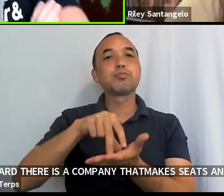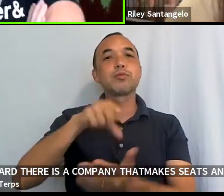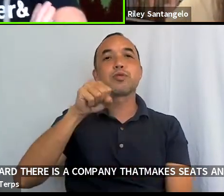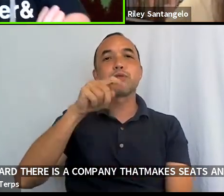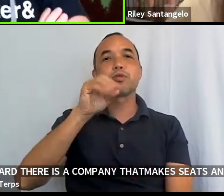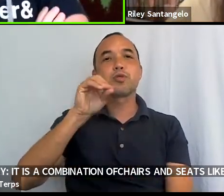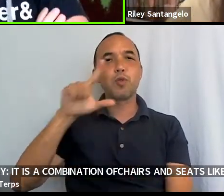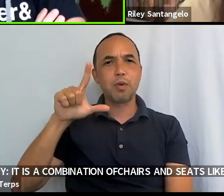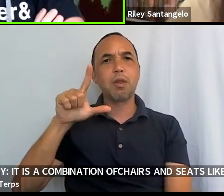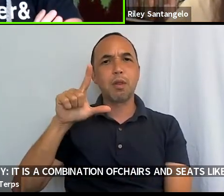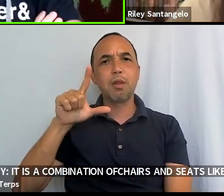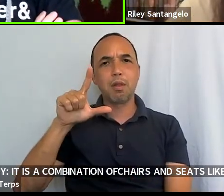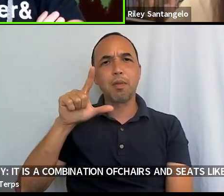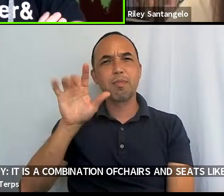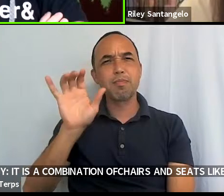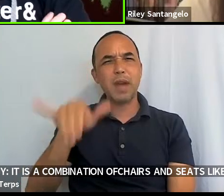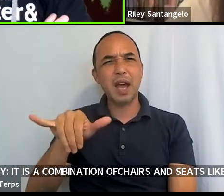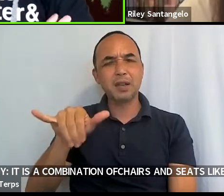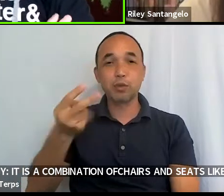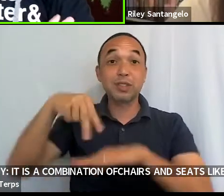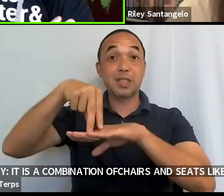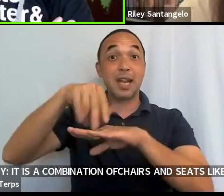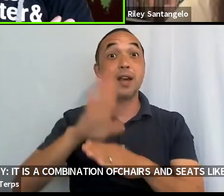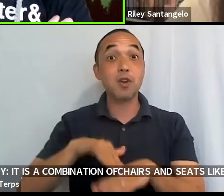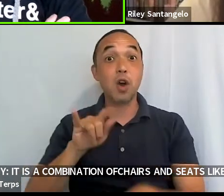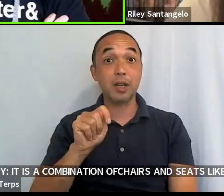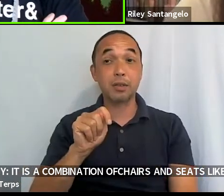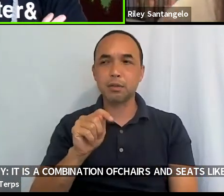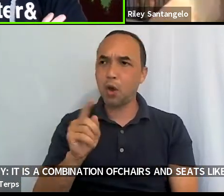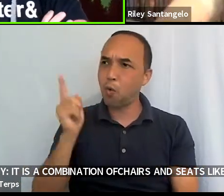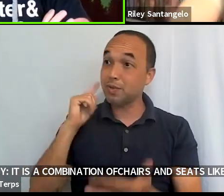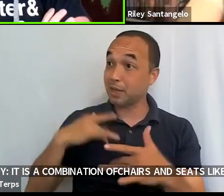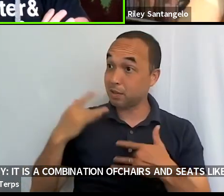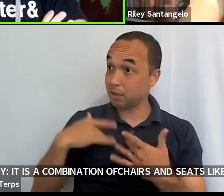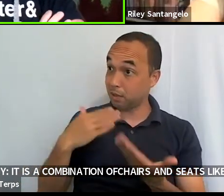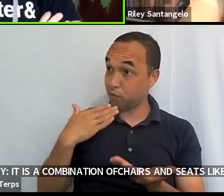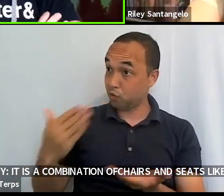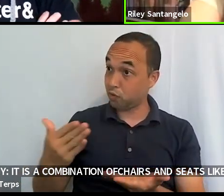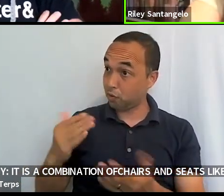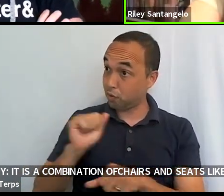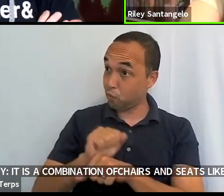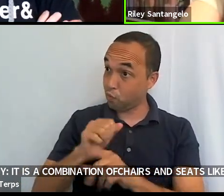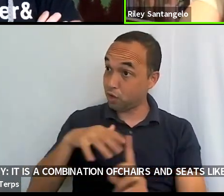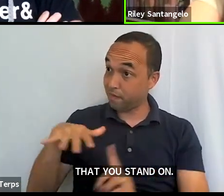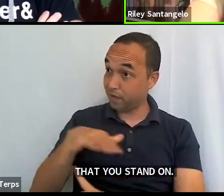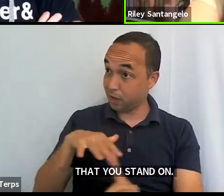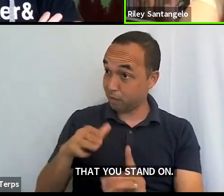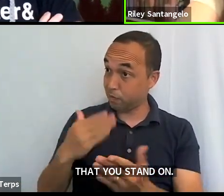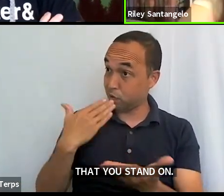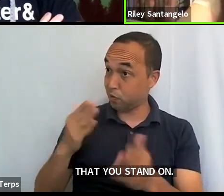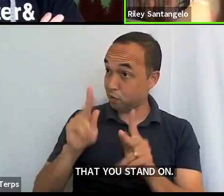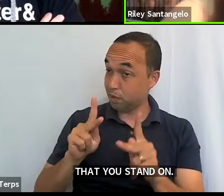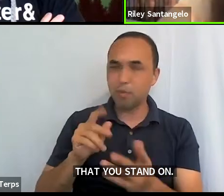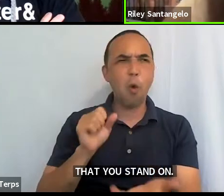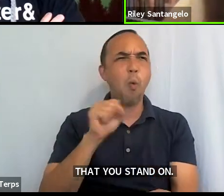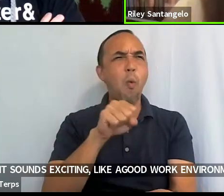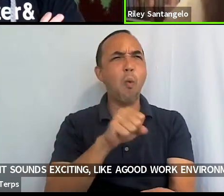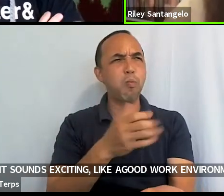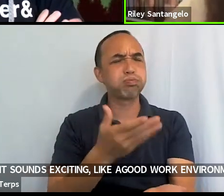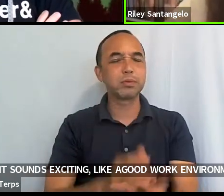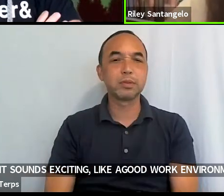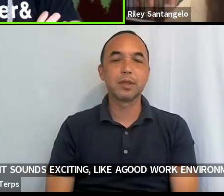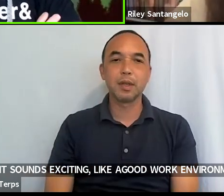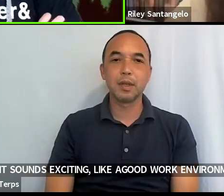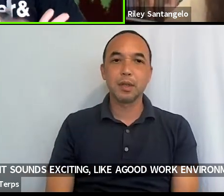Okay. It sounds exciting. Sounds like a great place, good work environment. It's great. People. Super great. Great. Well,